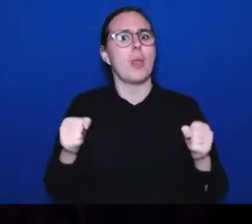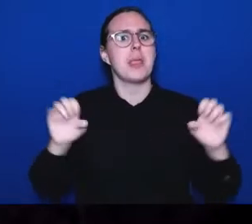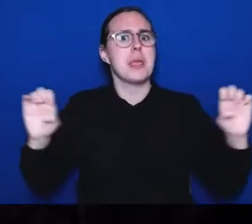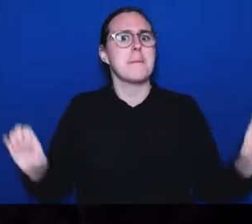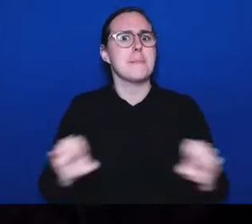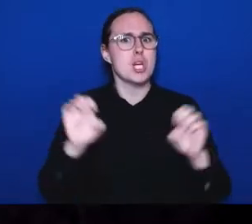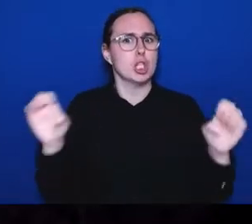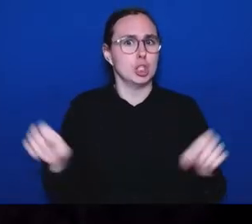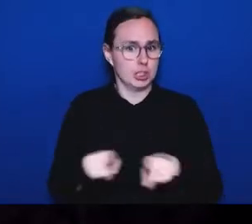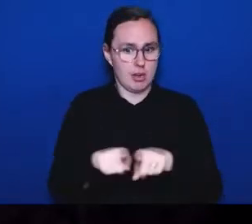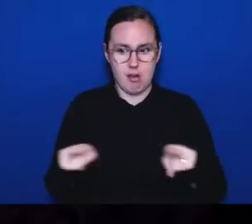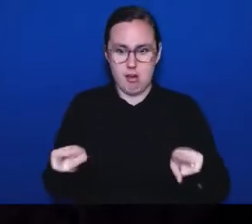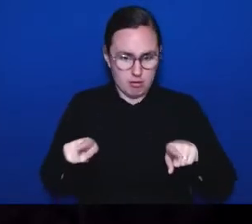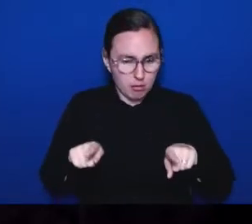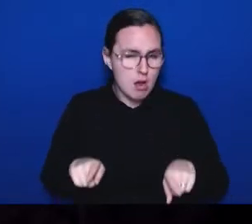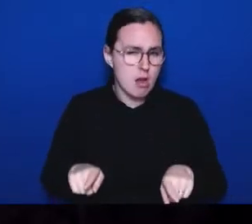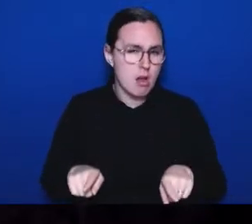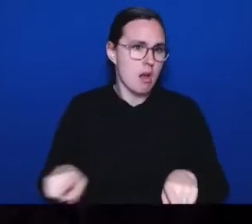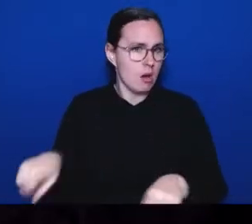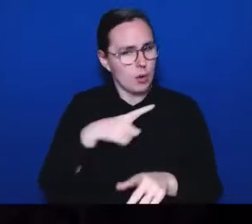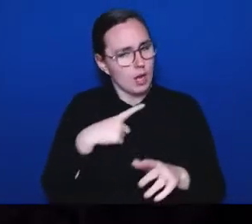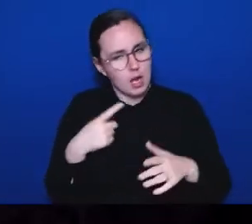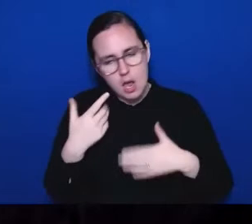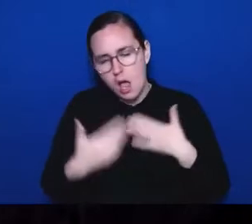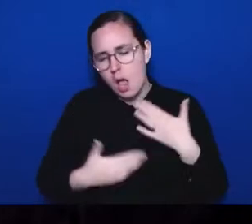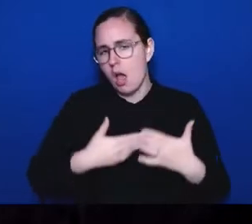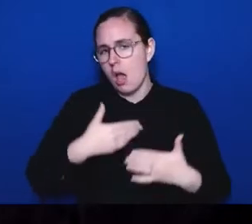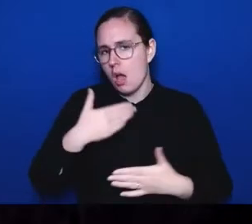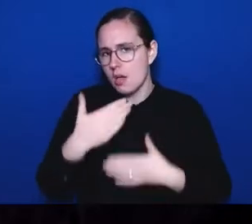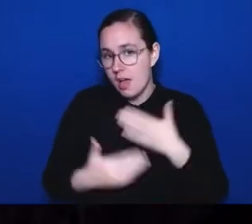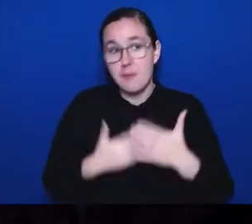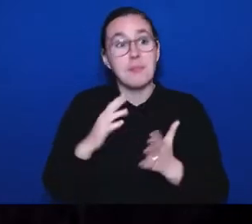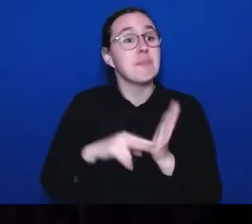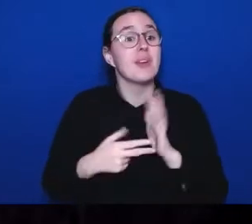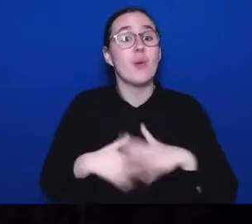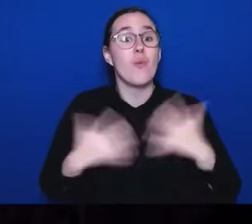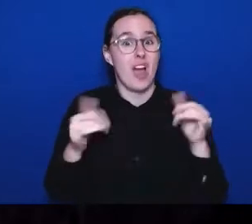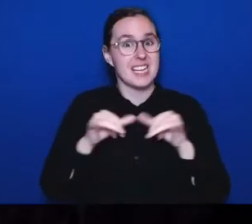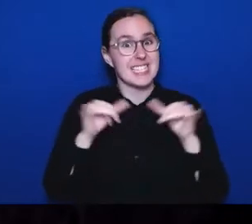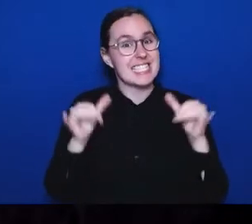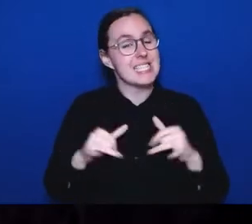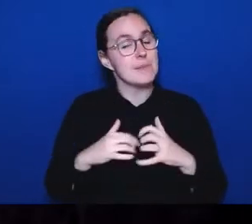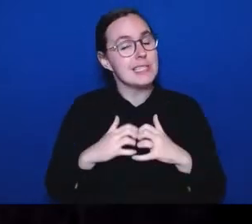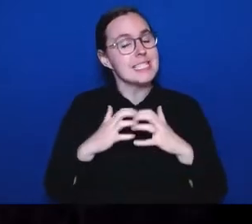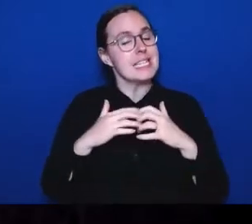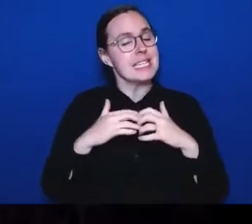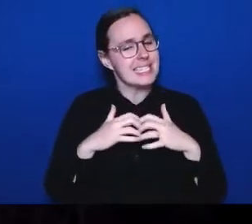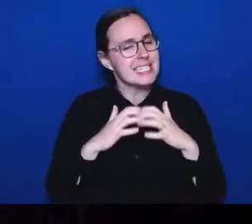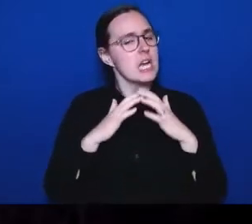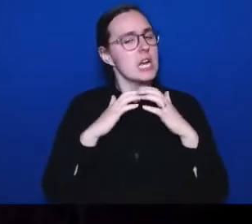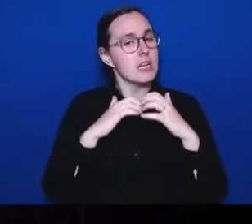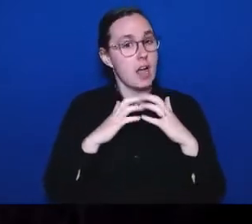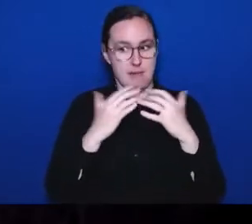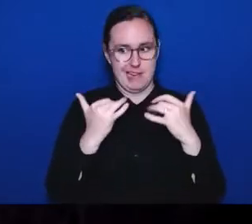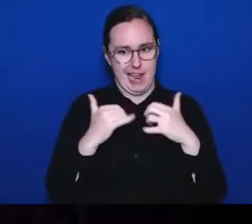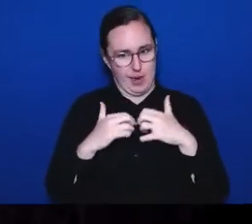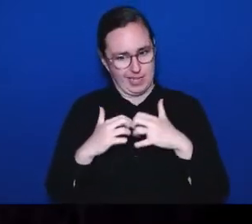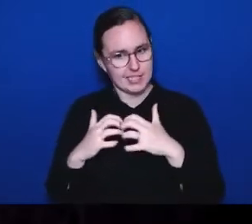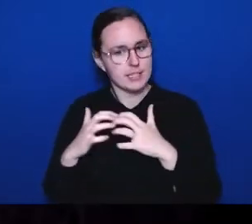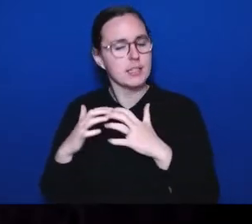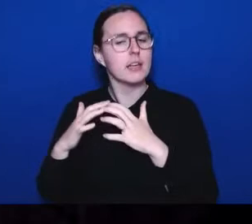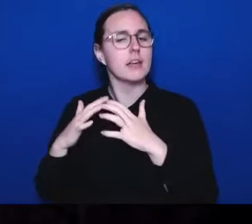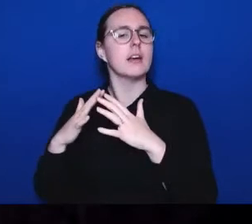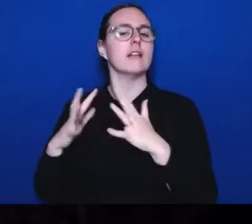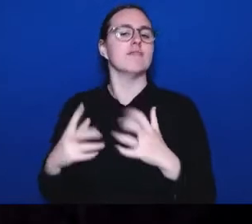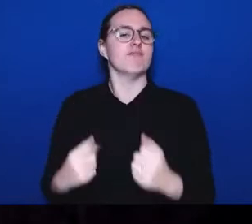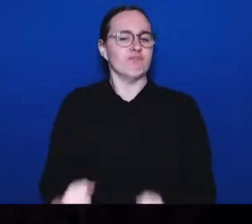remarkable. We face challenges together, and we have to take the same approach. Commitment to public health care, commitment to our patients. That's